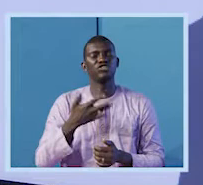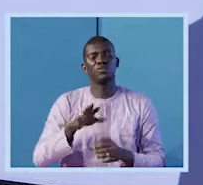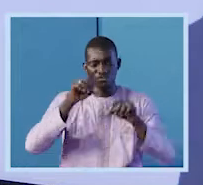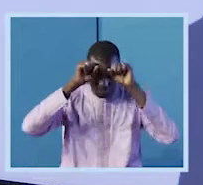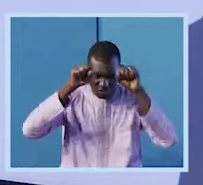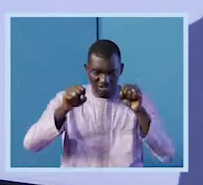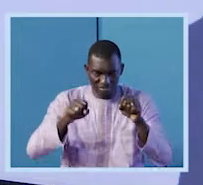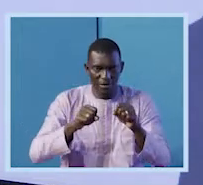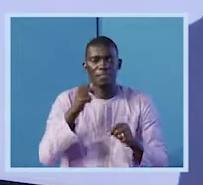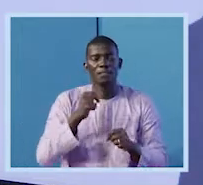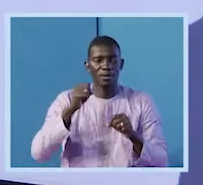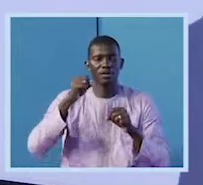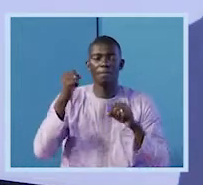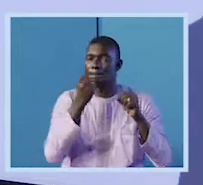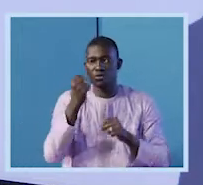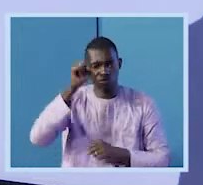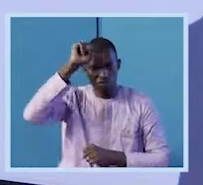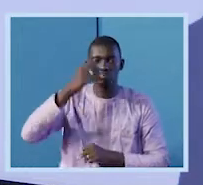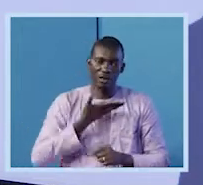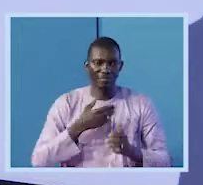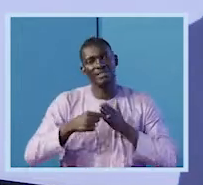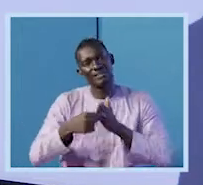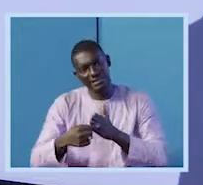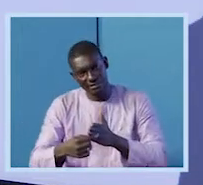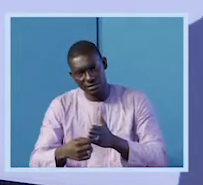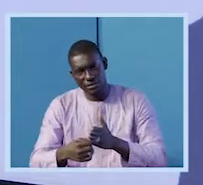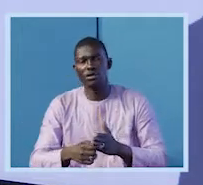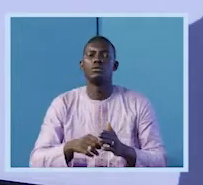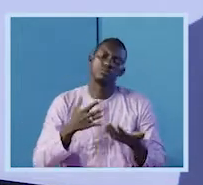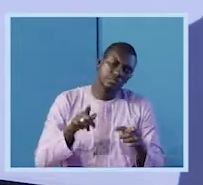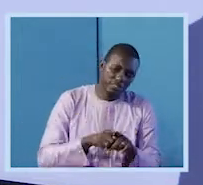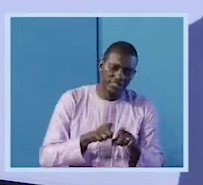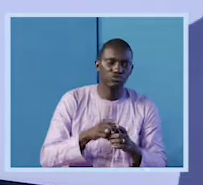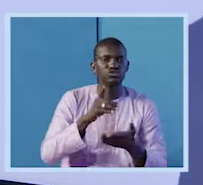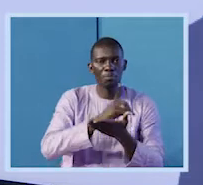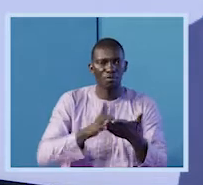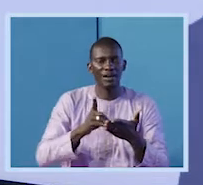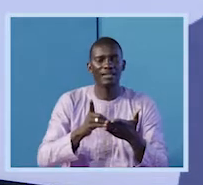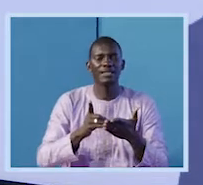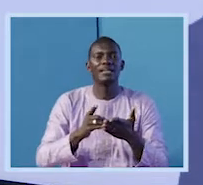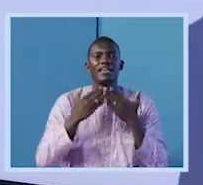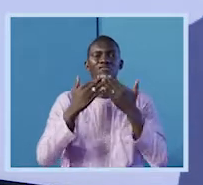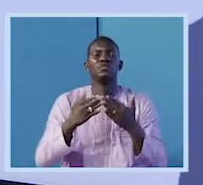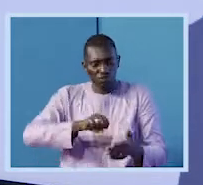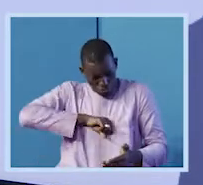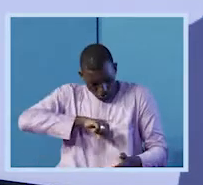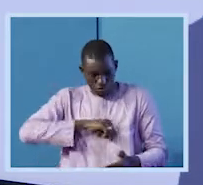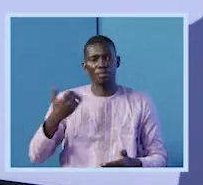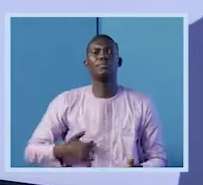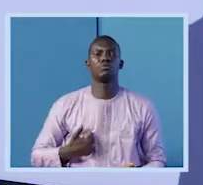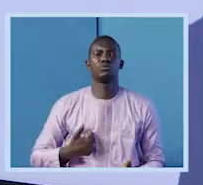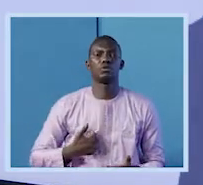the government, because government should take this responsibility, to provide information to its citizens, as